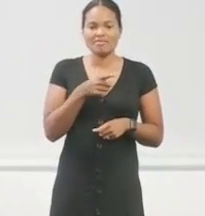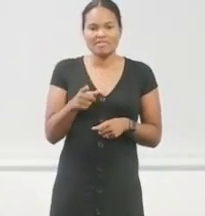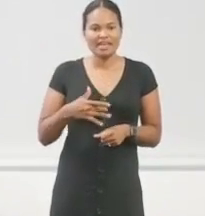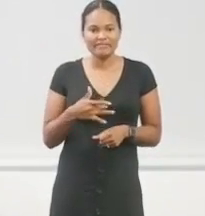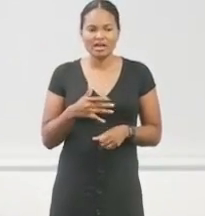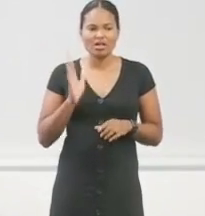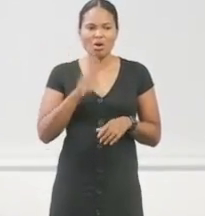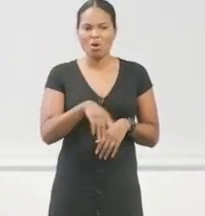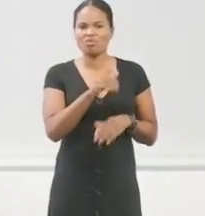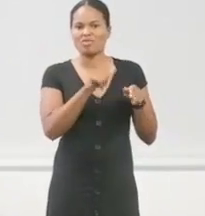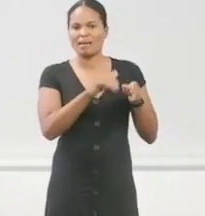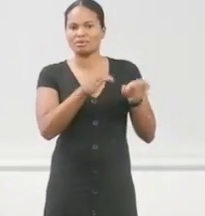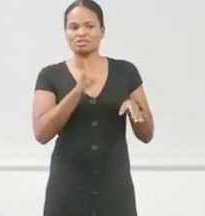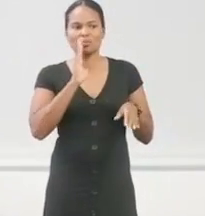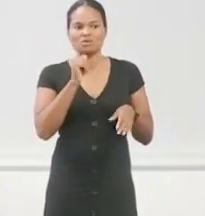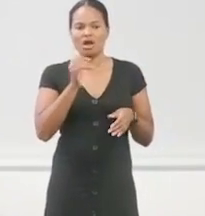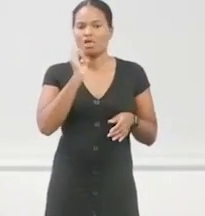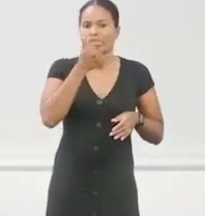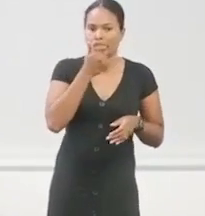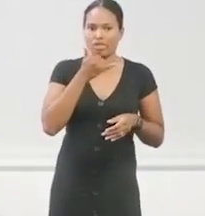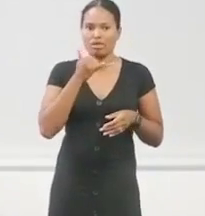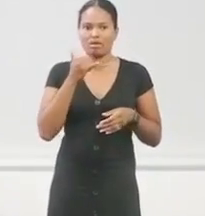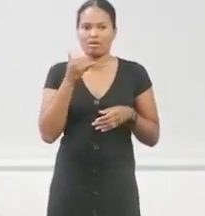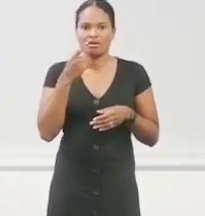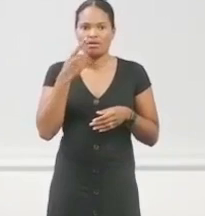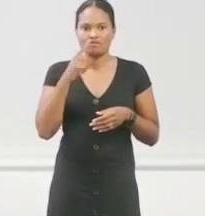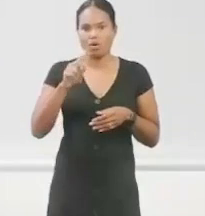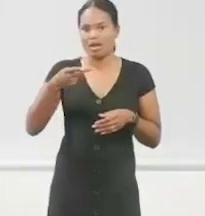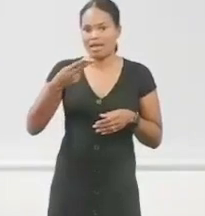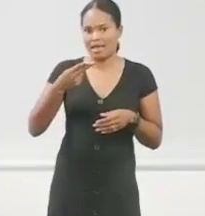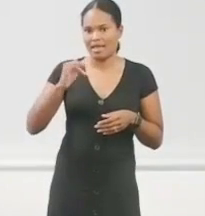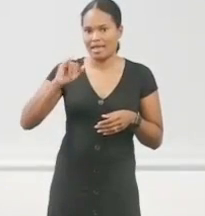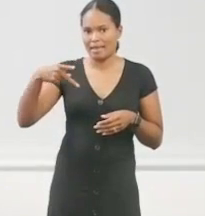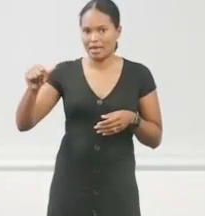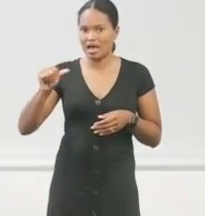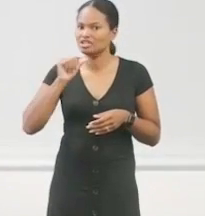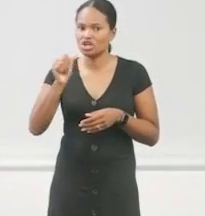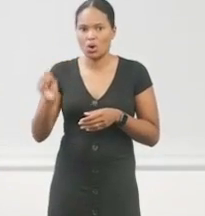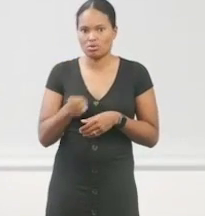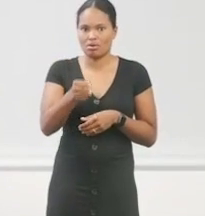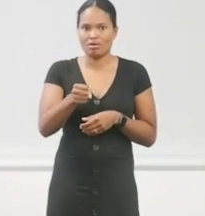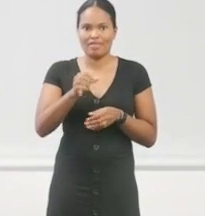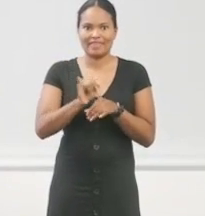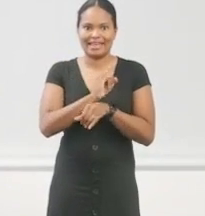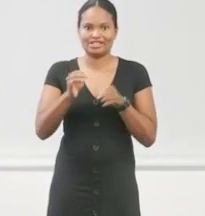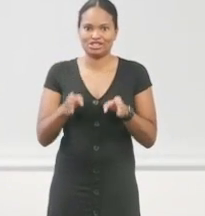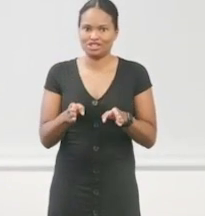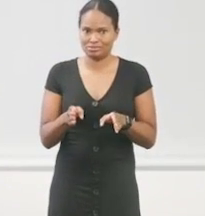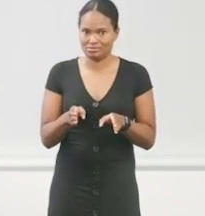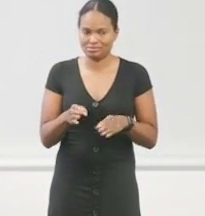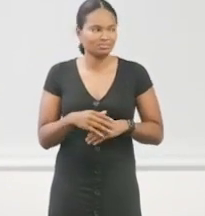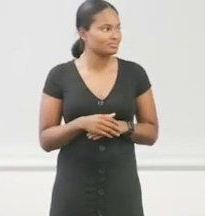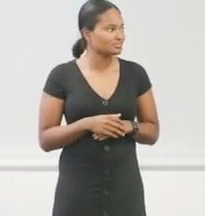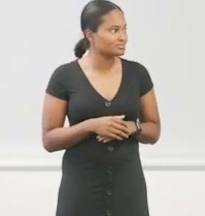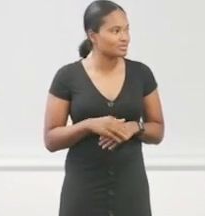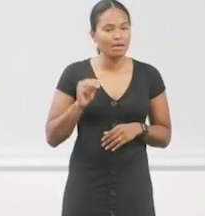worry about them misstepping for HIPAA and things like that. Don't let the intern out. There's usually the last question that any reporter will ask you, and they'll say, "Do you have anything